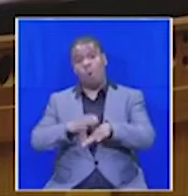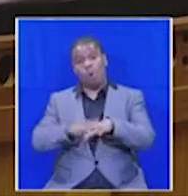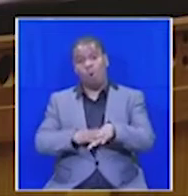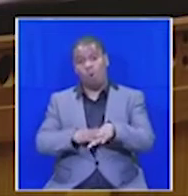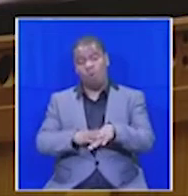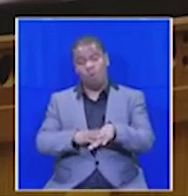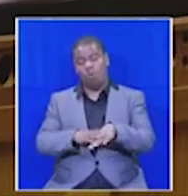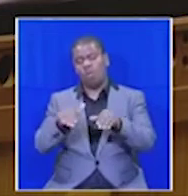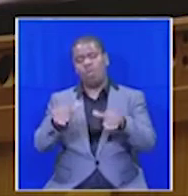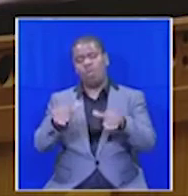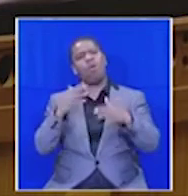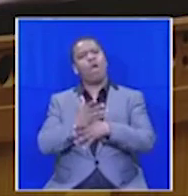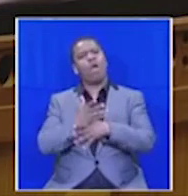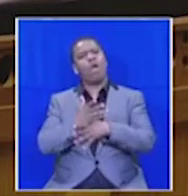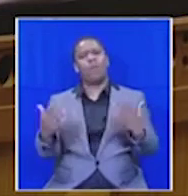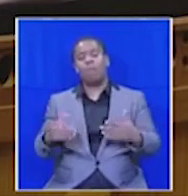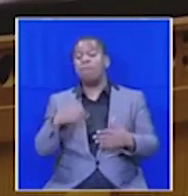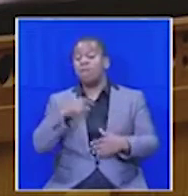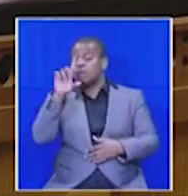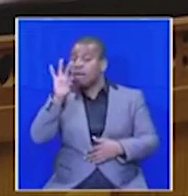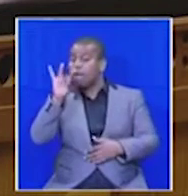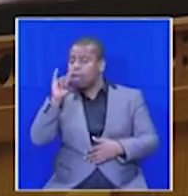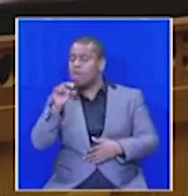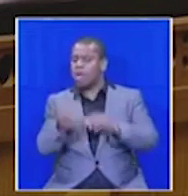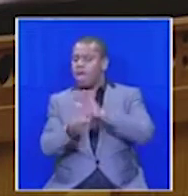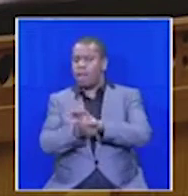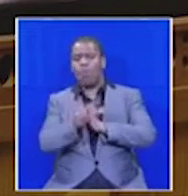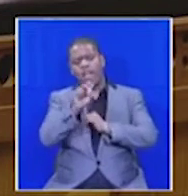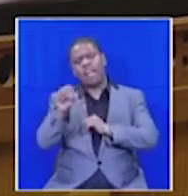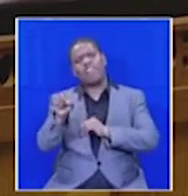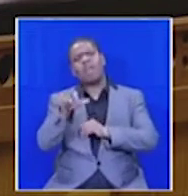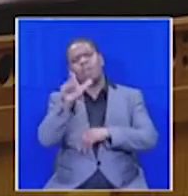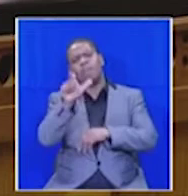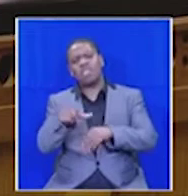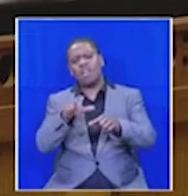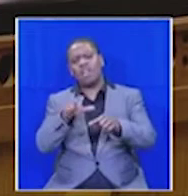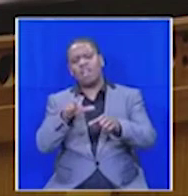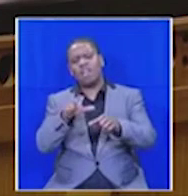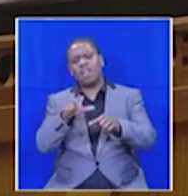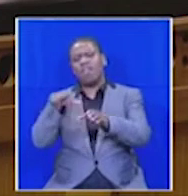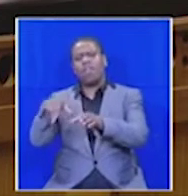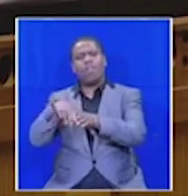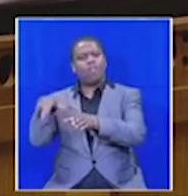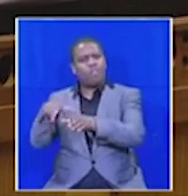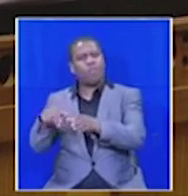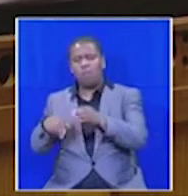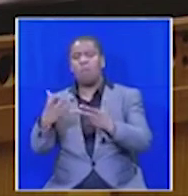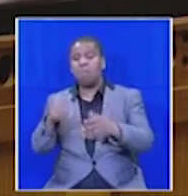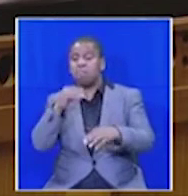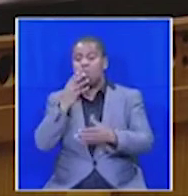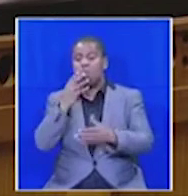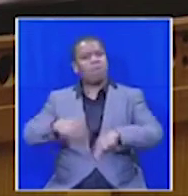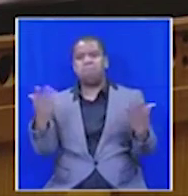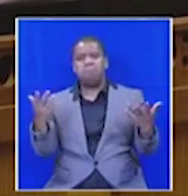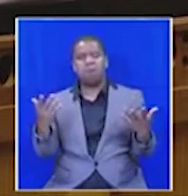day. On every single criteria that this department should be measured, this minister and his department is failing.